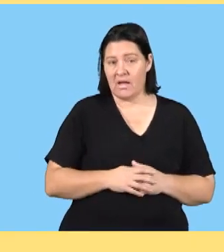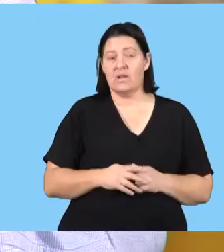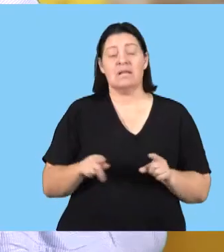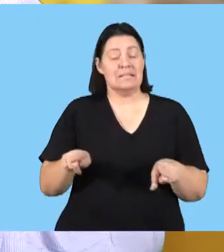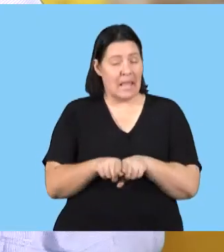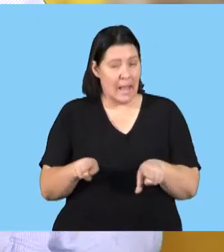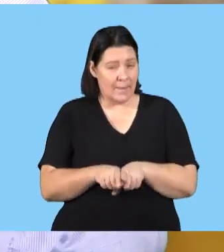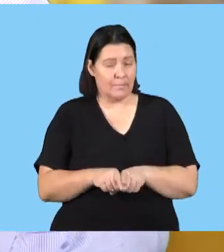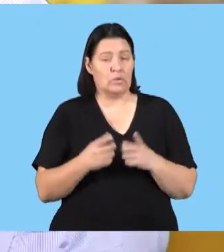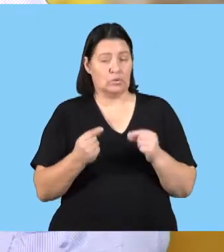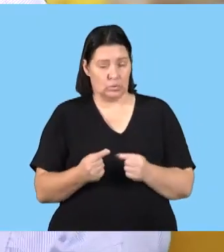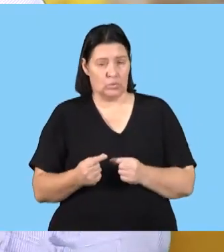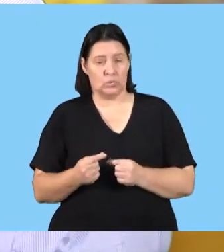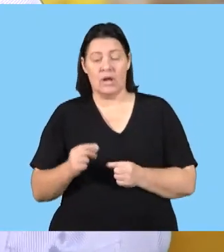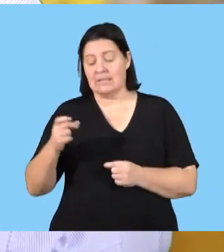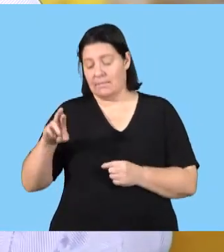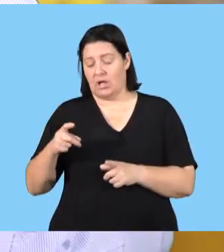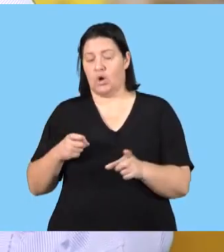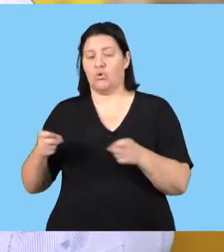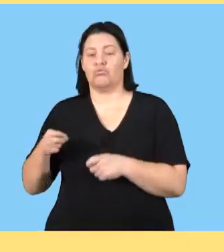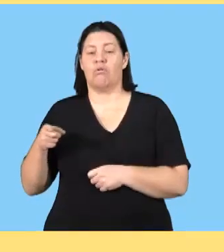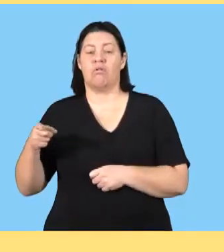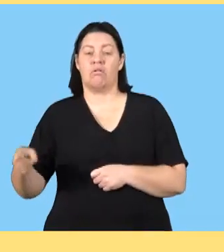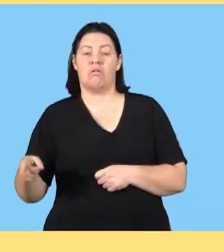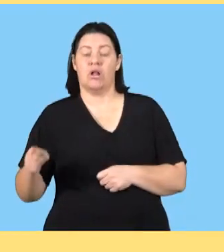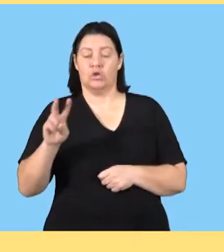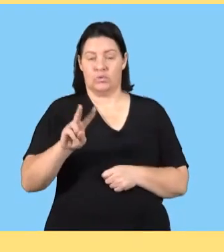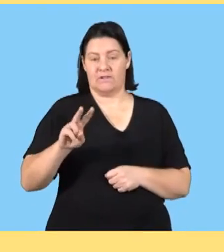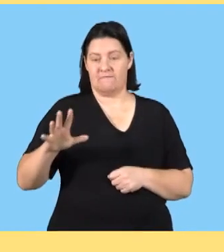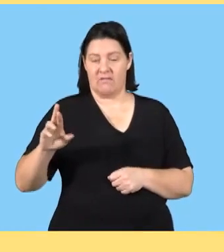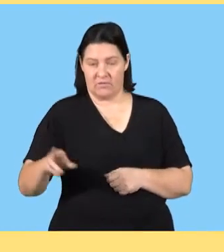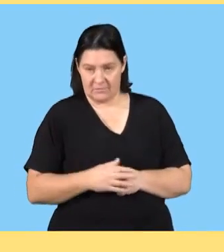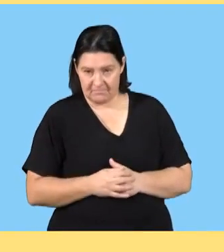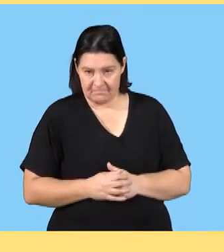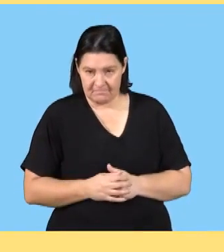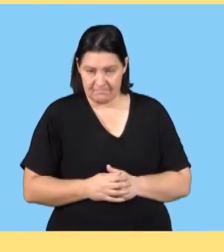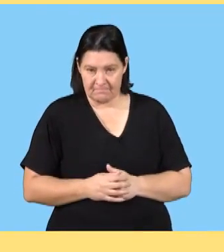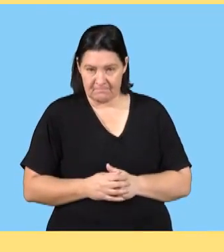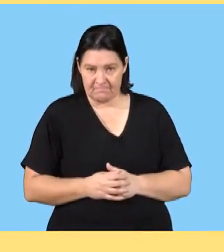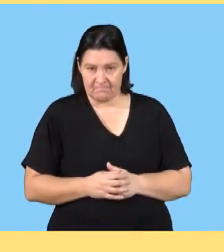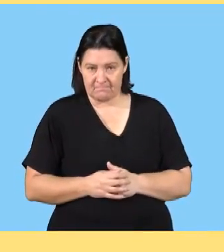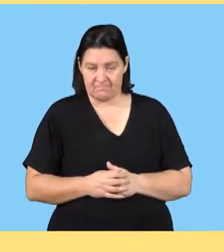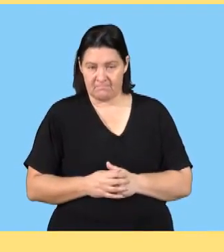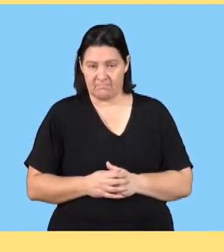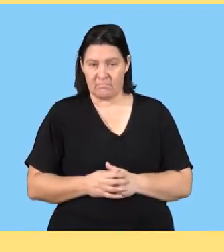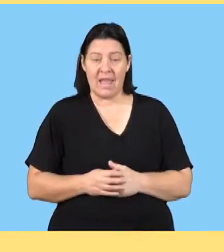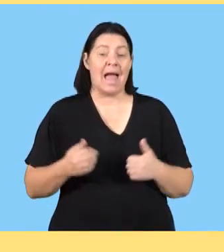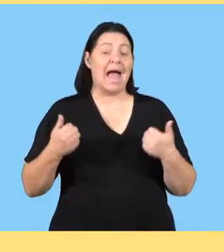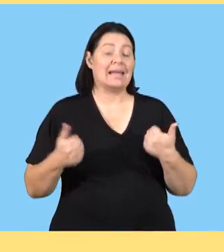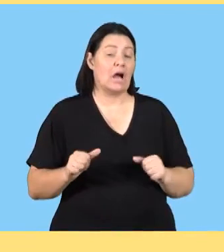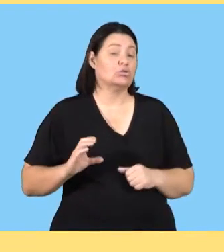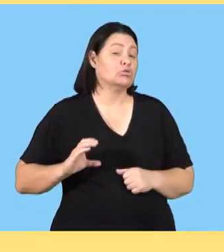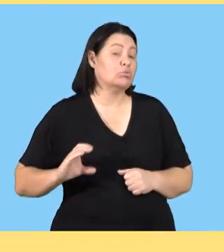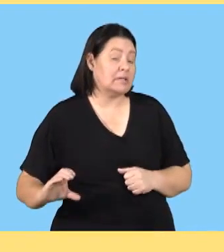debtor, I must do the same to the debtor's control. I come here in the debtor's control, debit 25. And the account